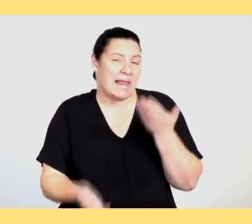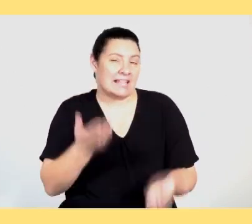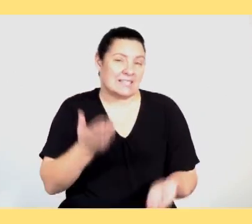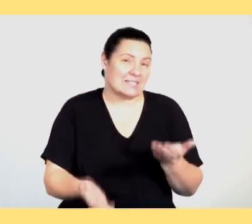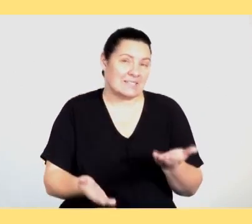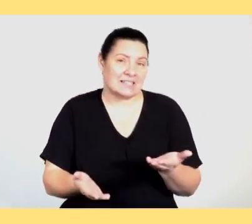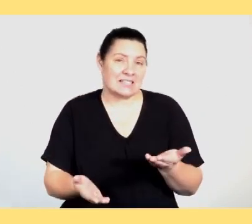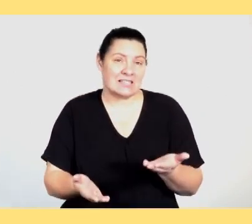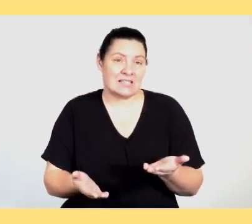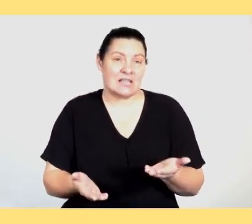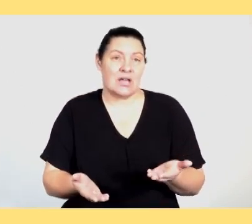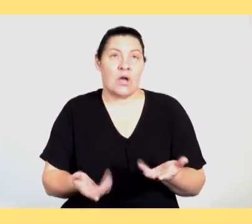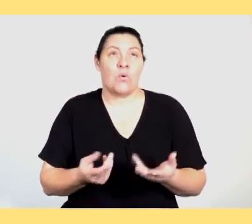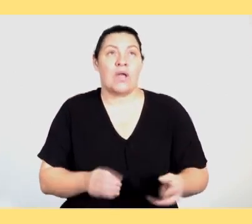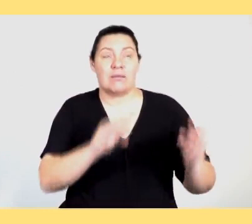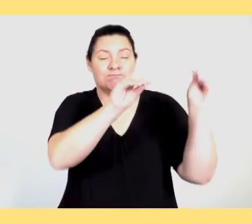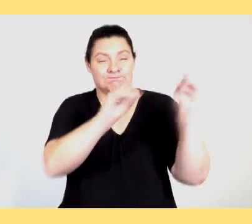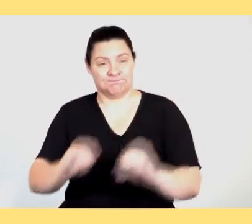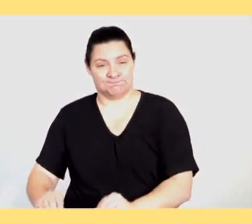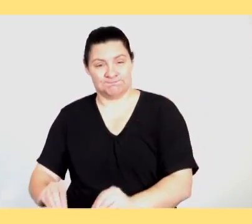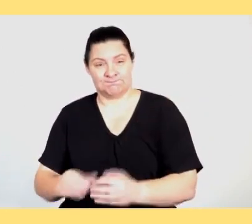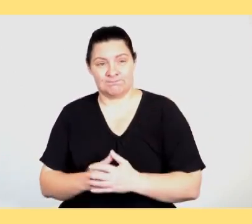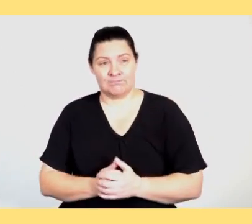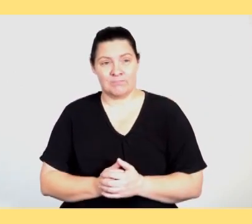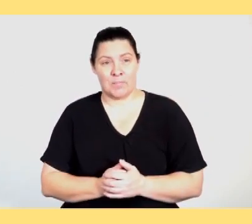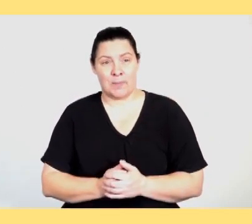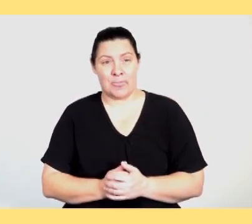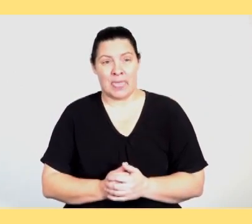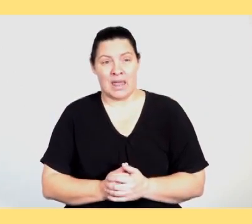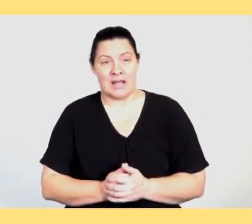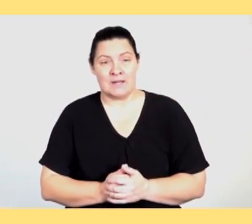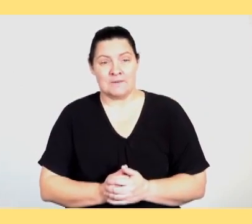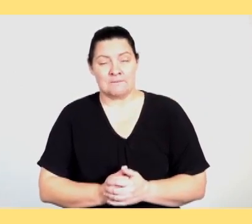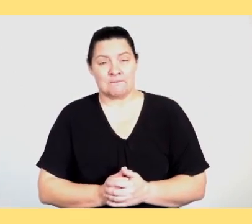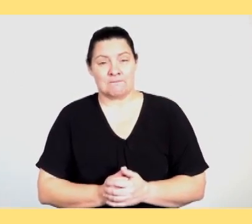balance that is going to be carried down here,